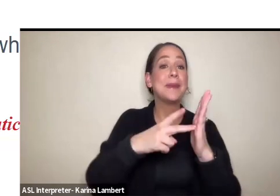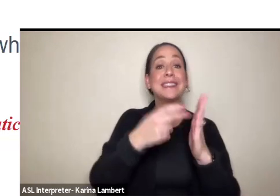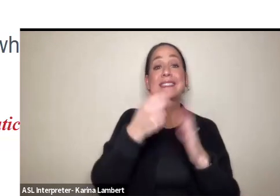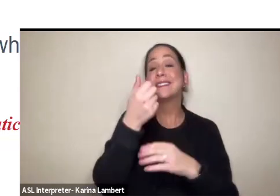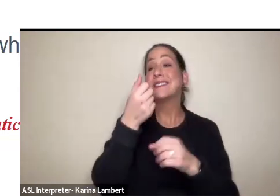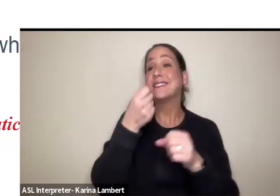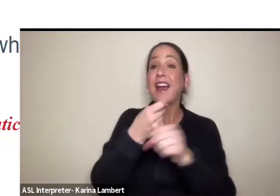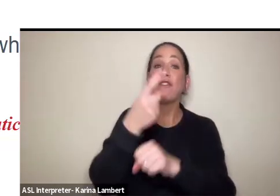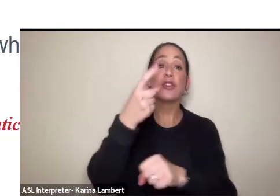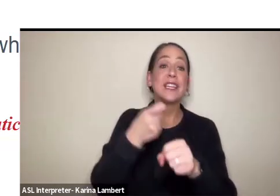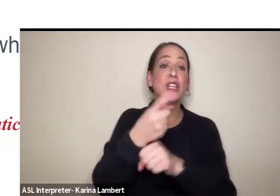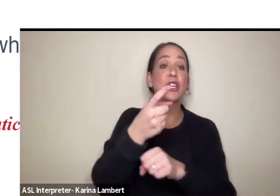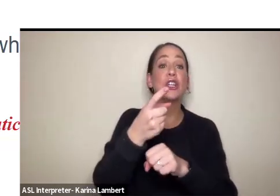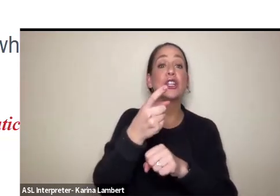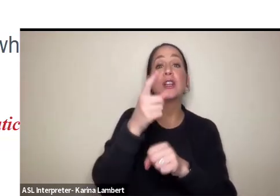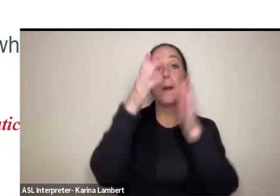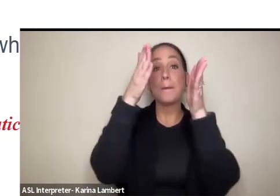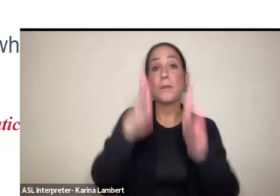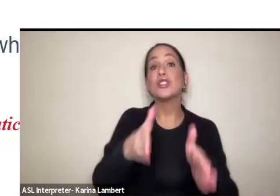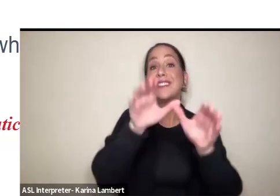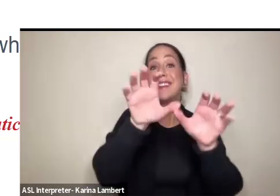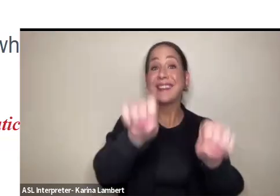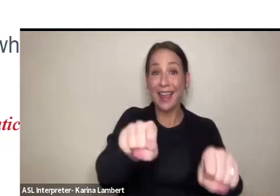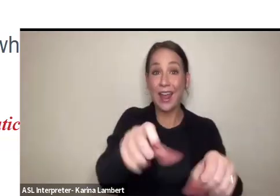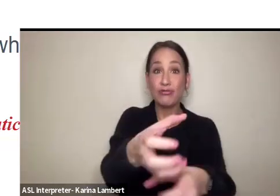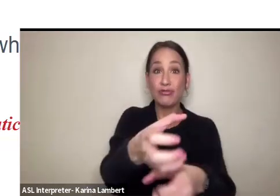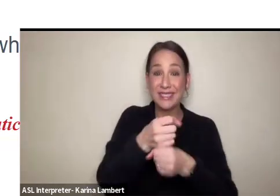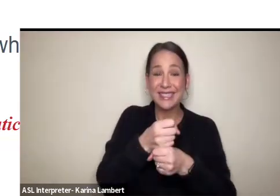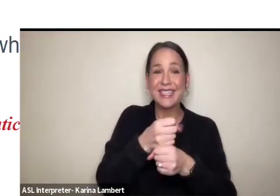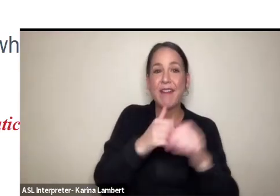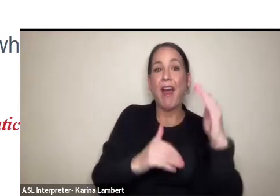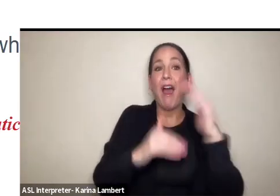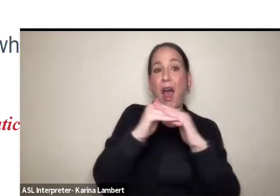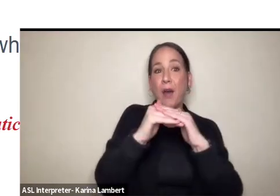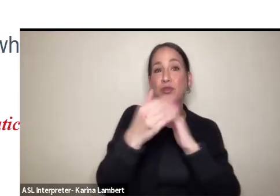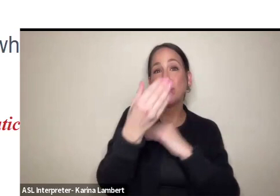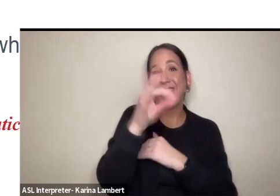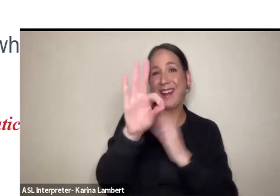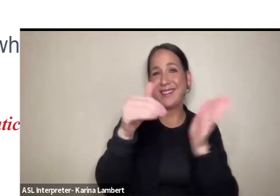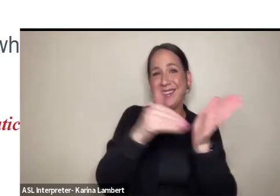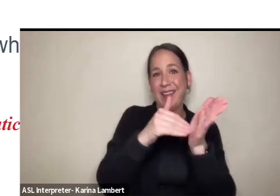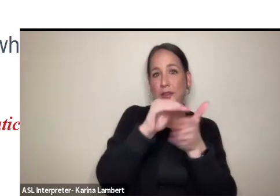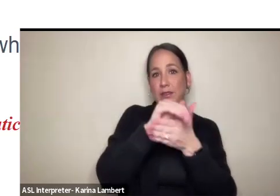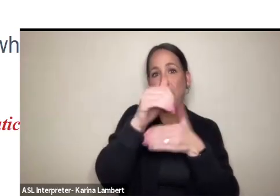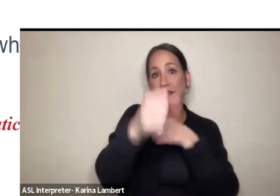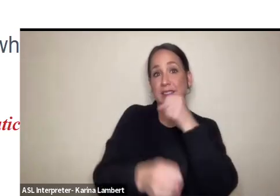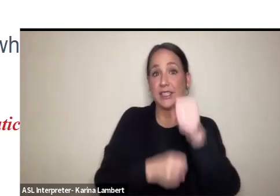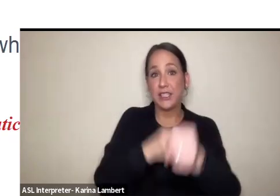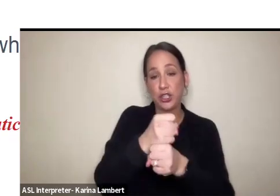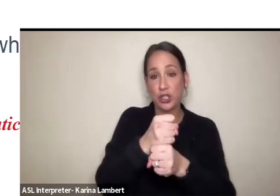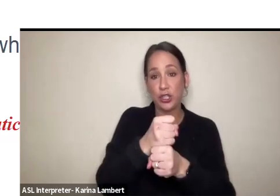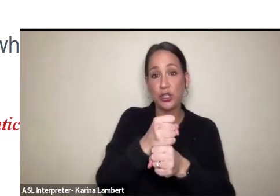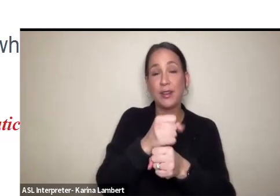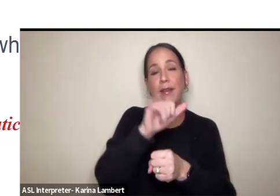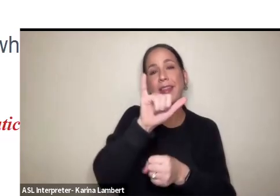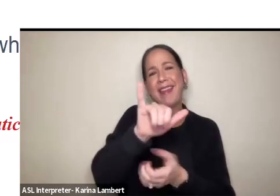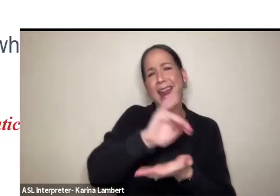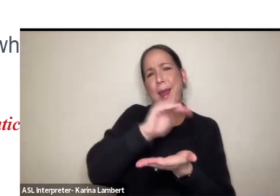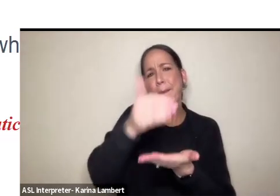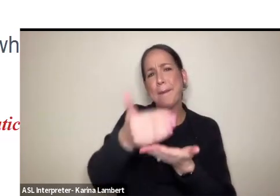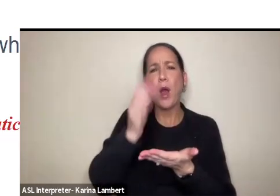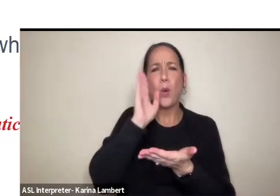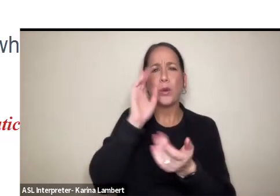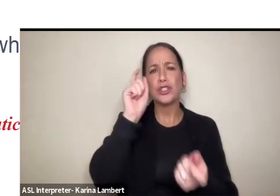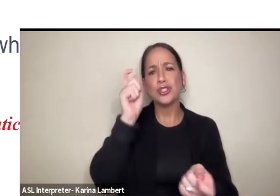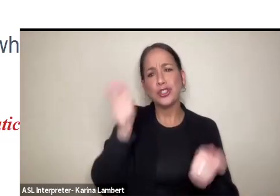account can receive contributions up to $19,000 per calendar year. This amount does change from time to